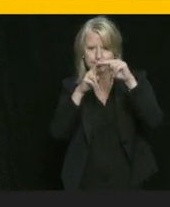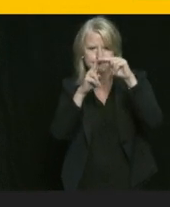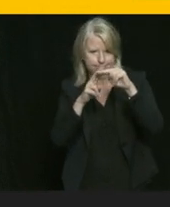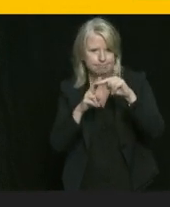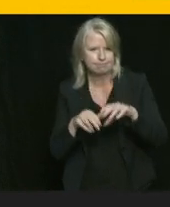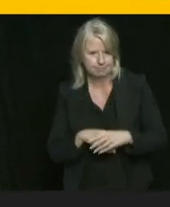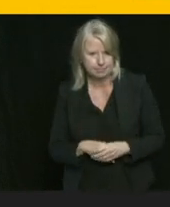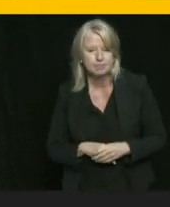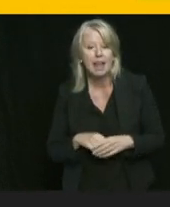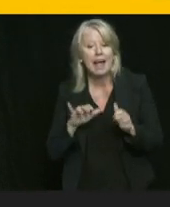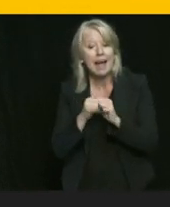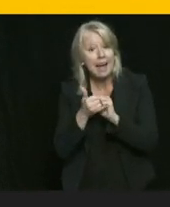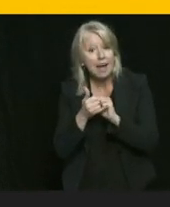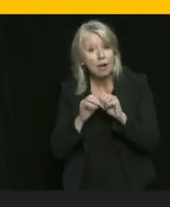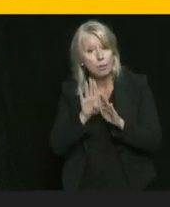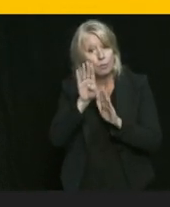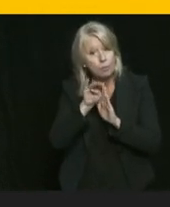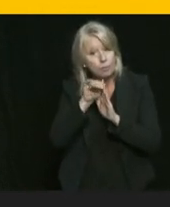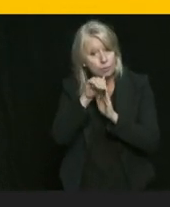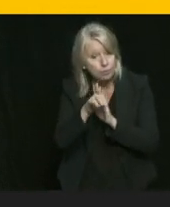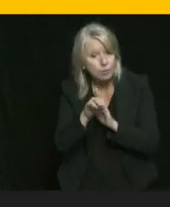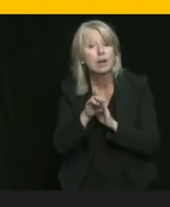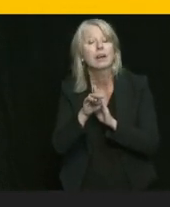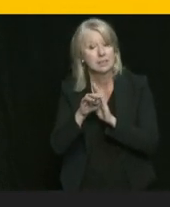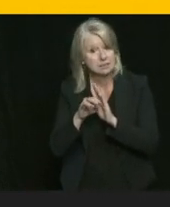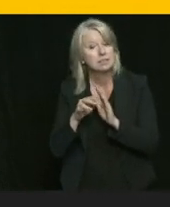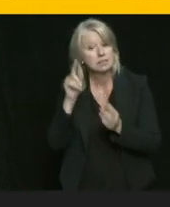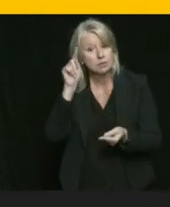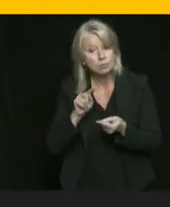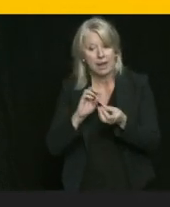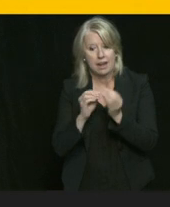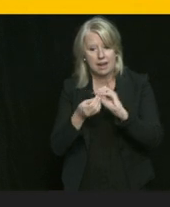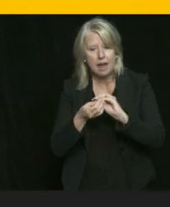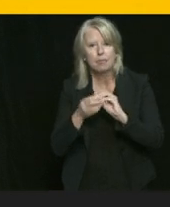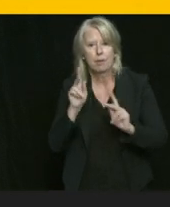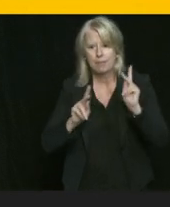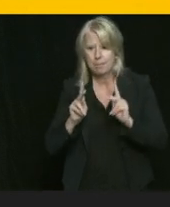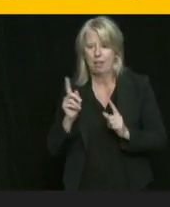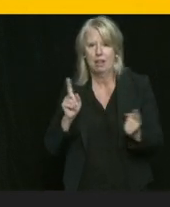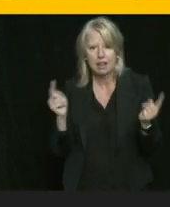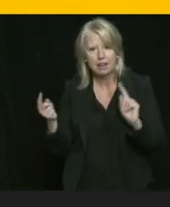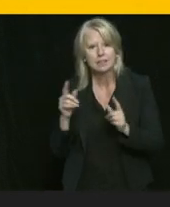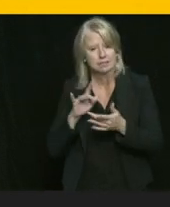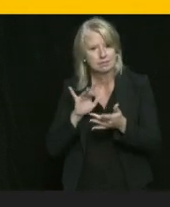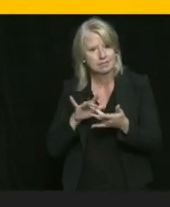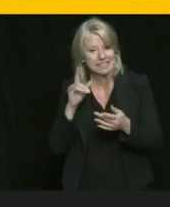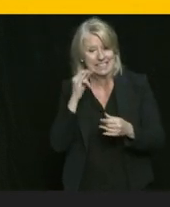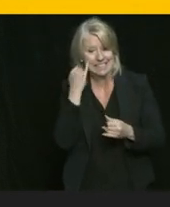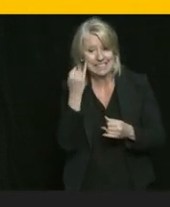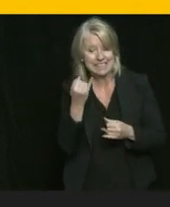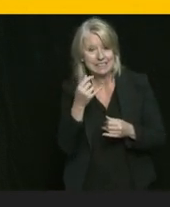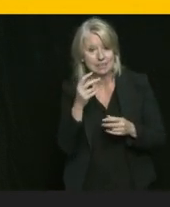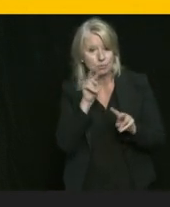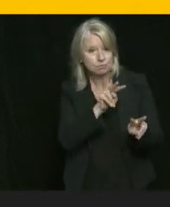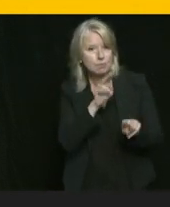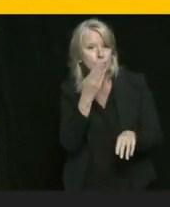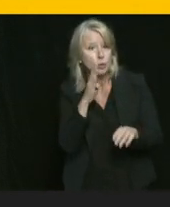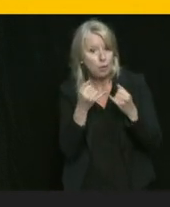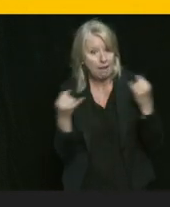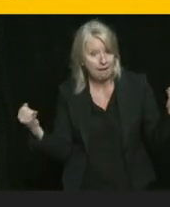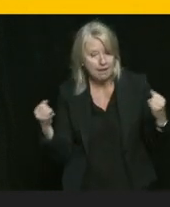To bend the epidemic curve and reduce transmission to lower levels, as illustrated by the blue line, we must